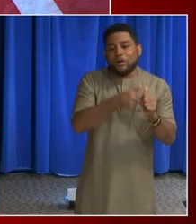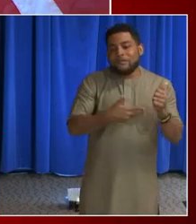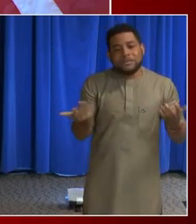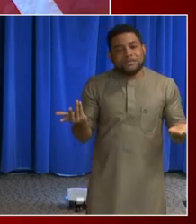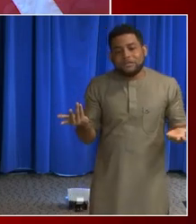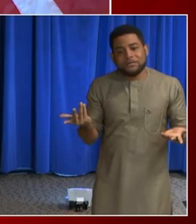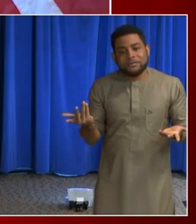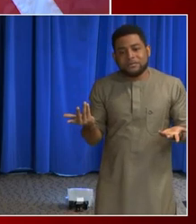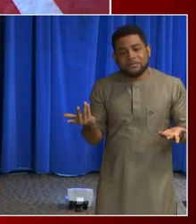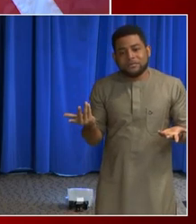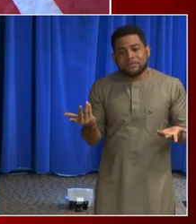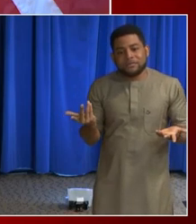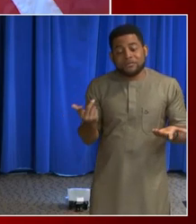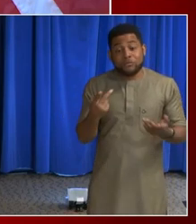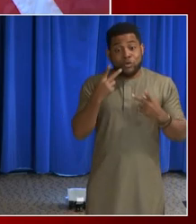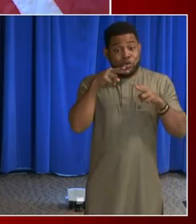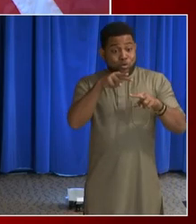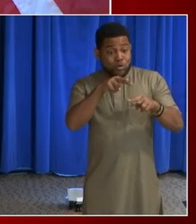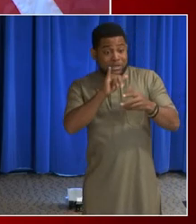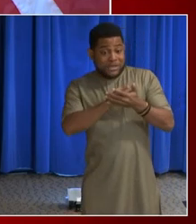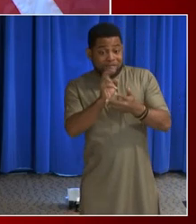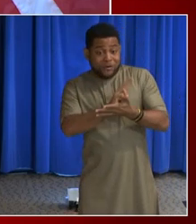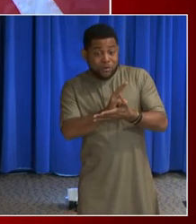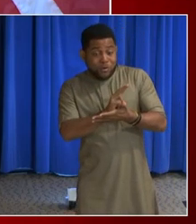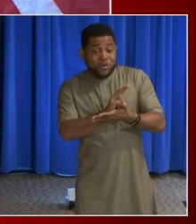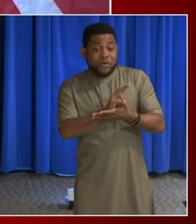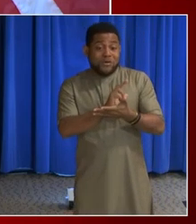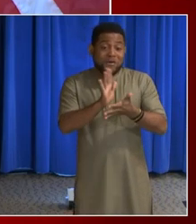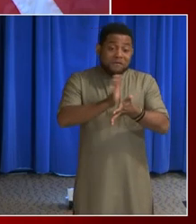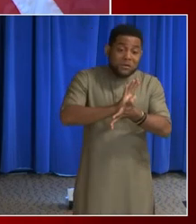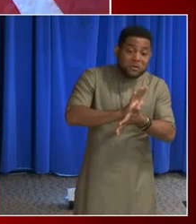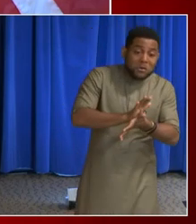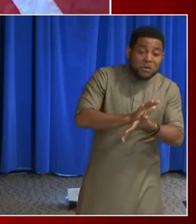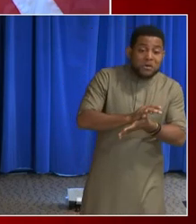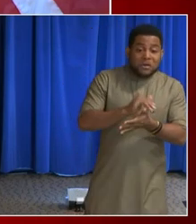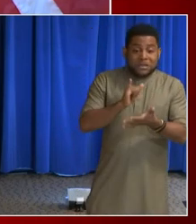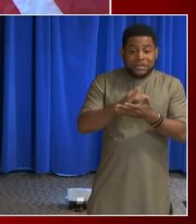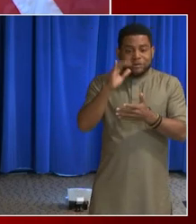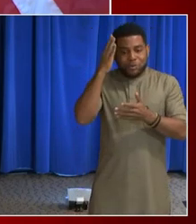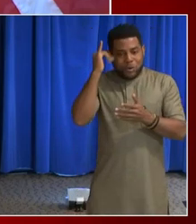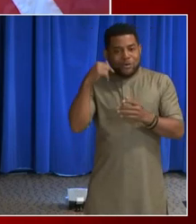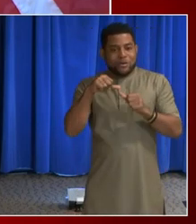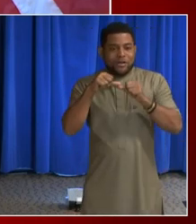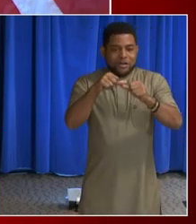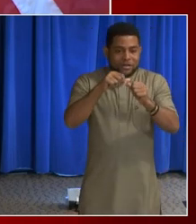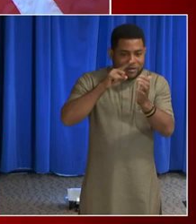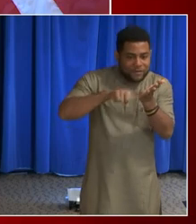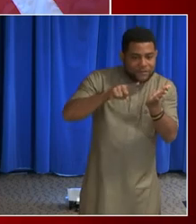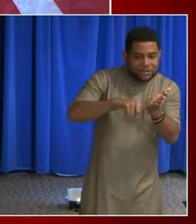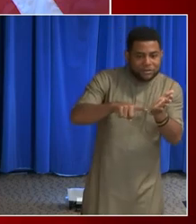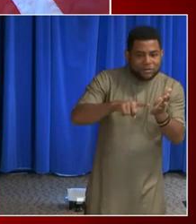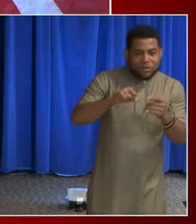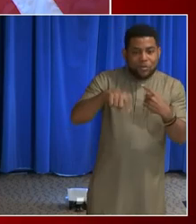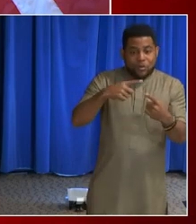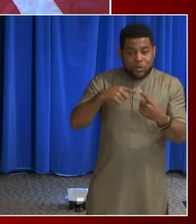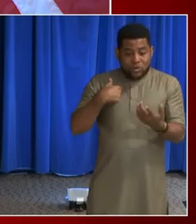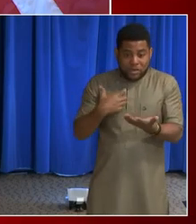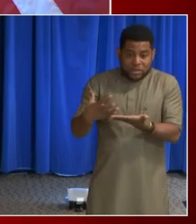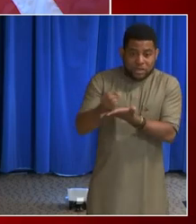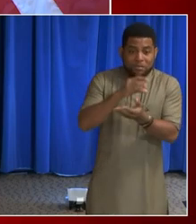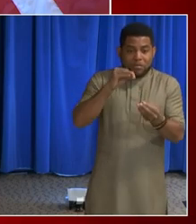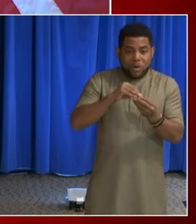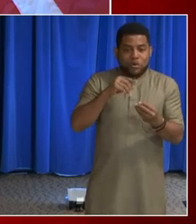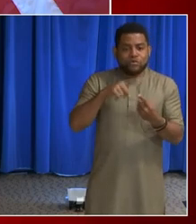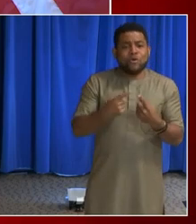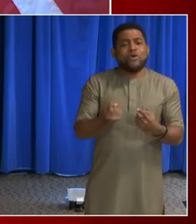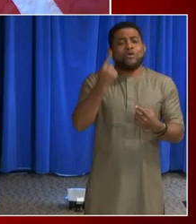video, and that is why the investigation proceeding accordingly is so important, so that we can get to the bottom of what happened. Can you say,